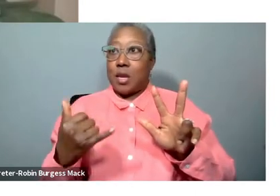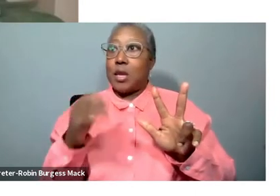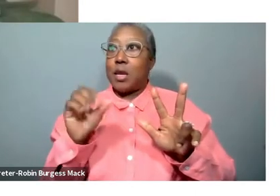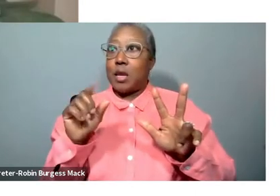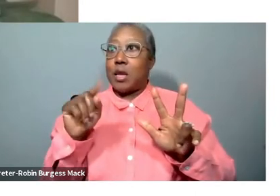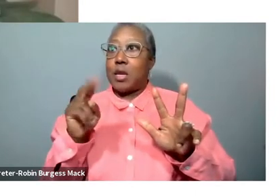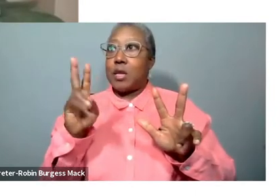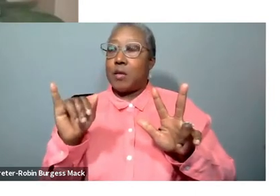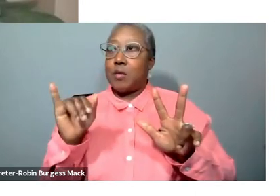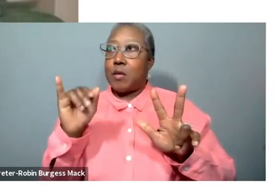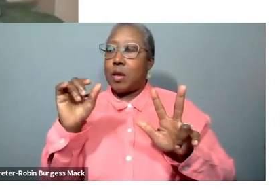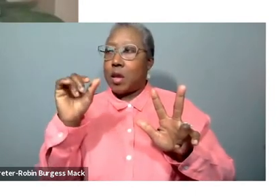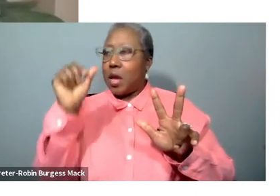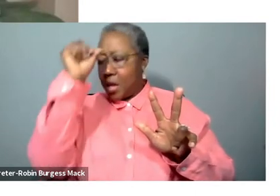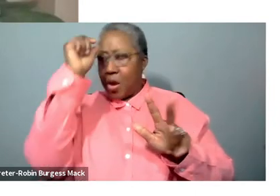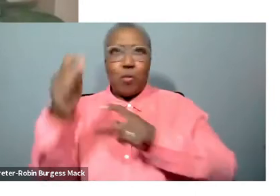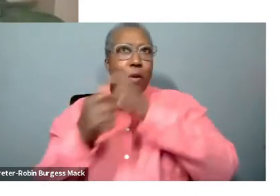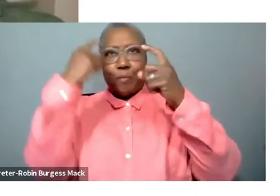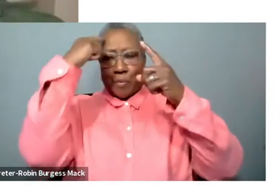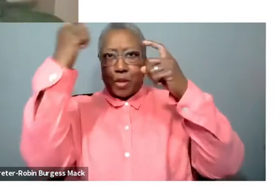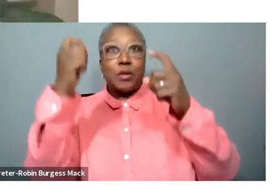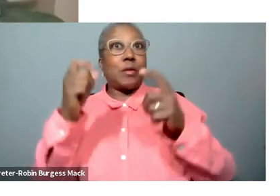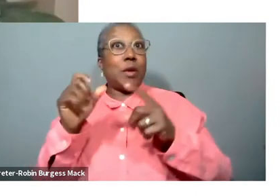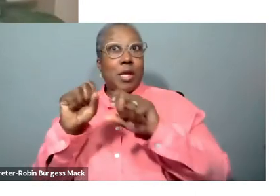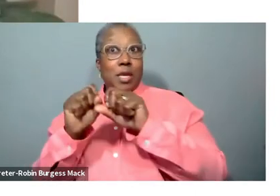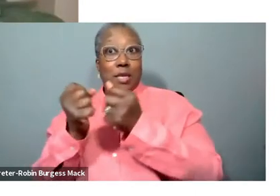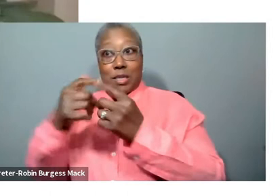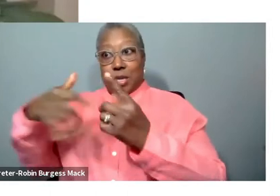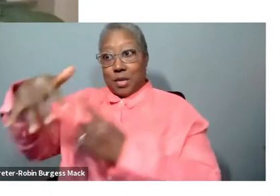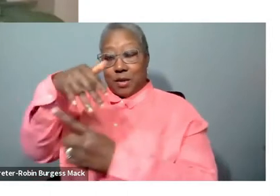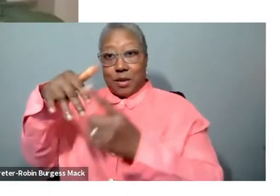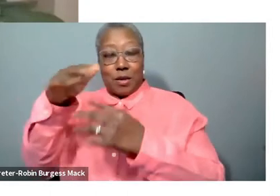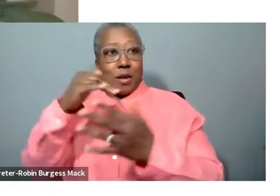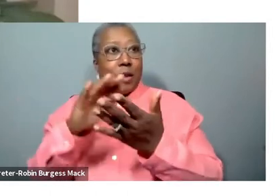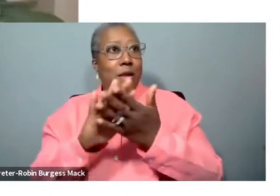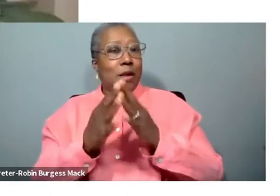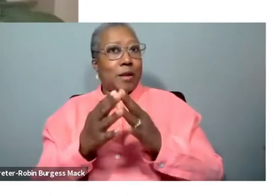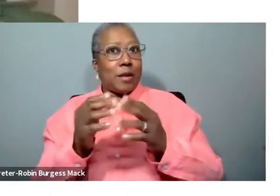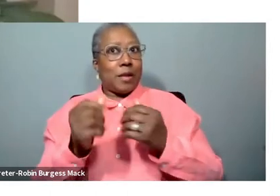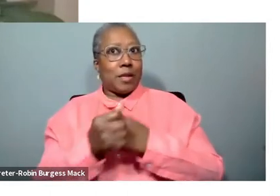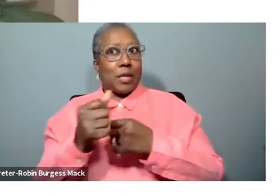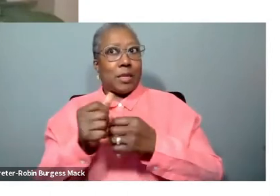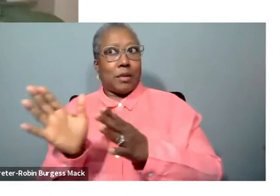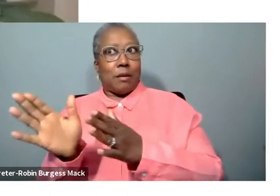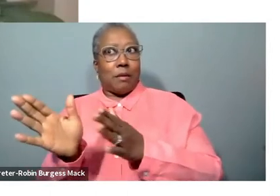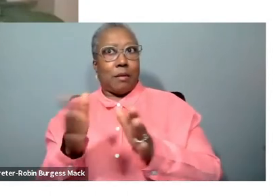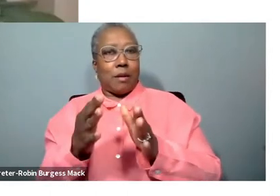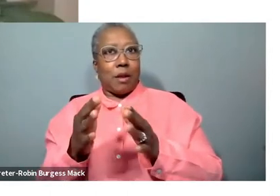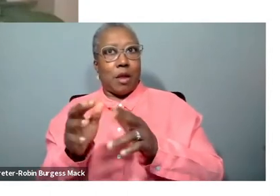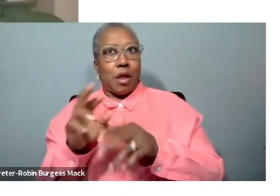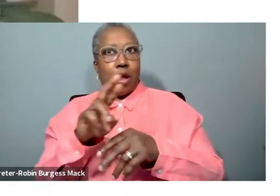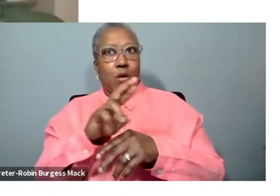who are chasing big dreams as the society around them makes this dangerous turn toward